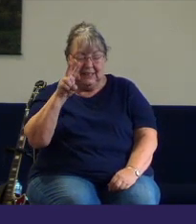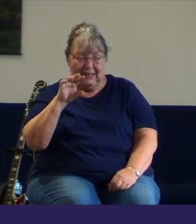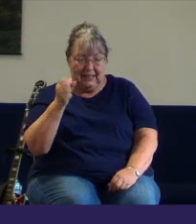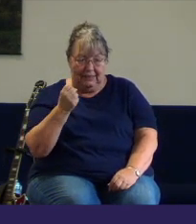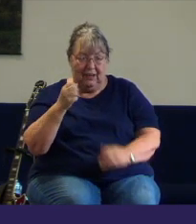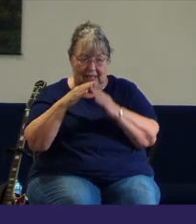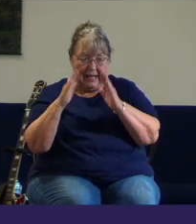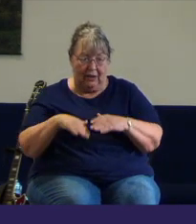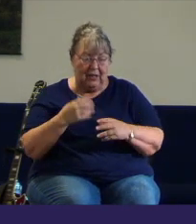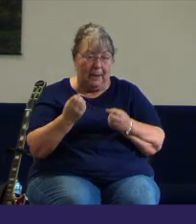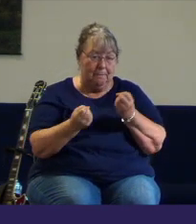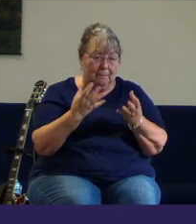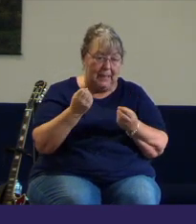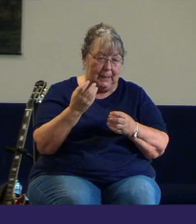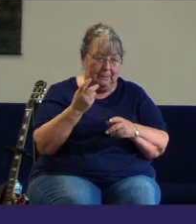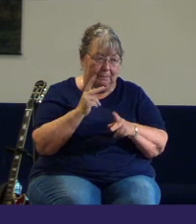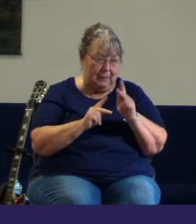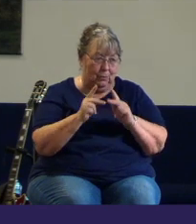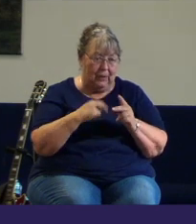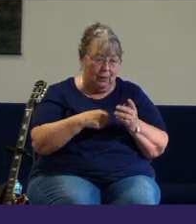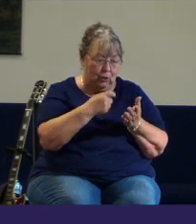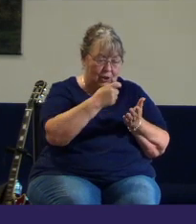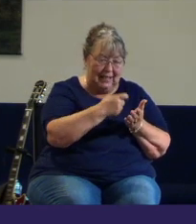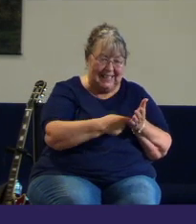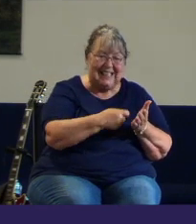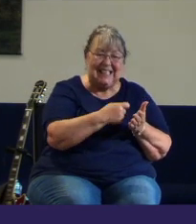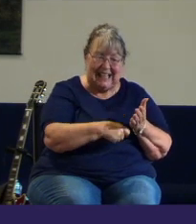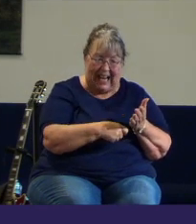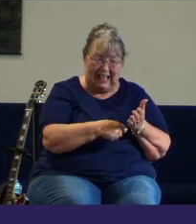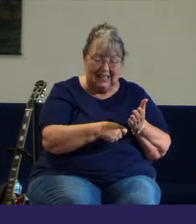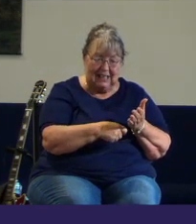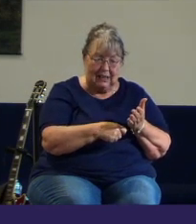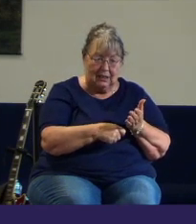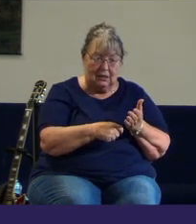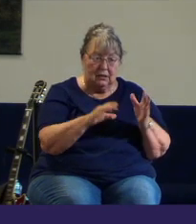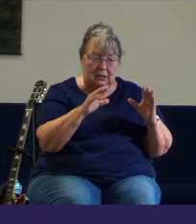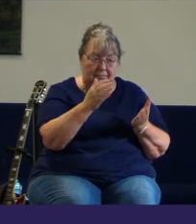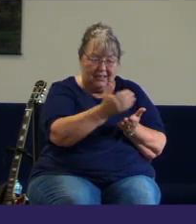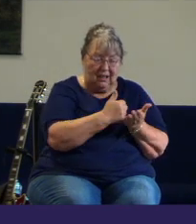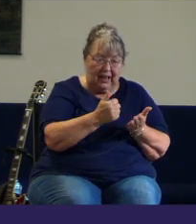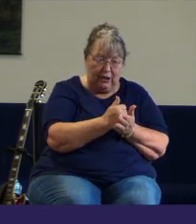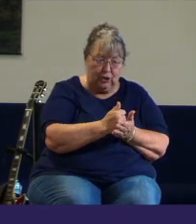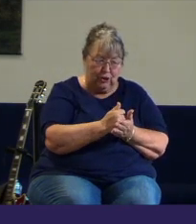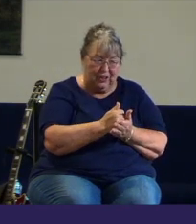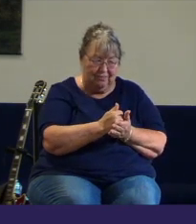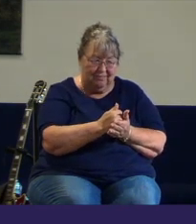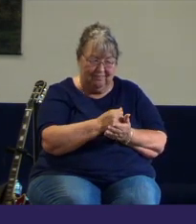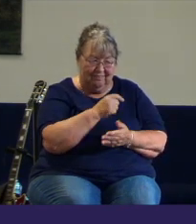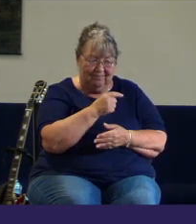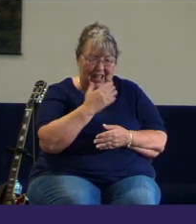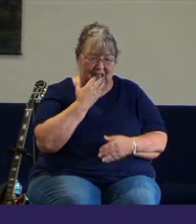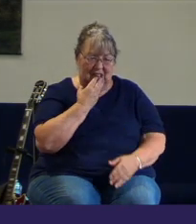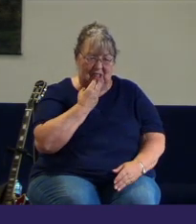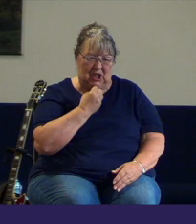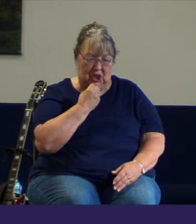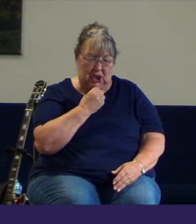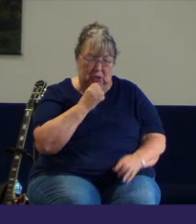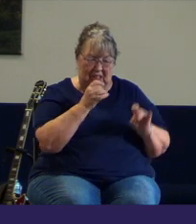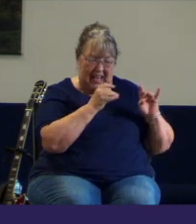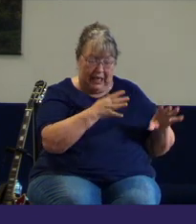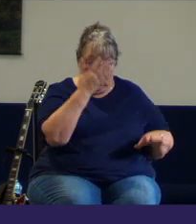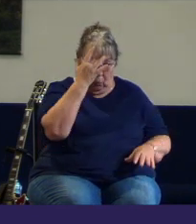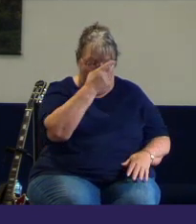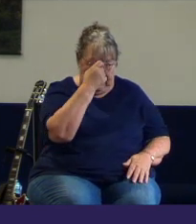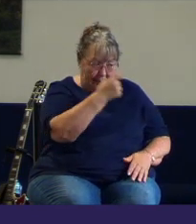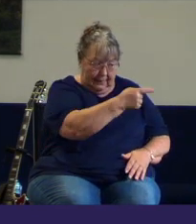and sinners were eating with him. Tax collectors were hated by the Jews because they collected land from